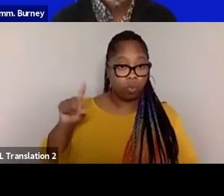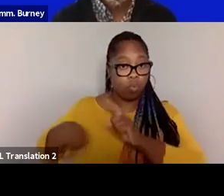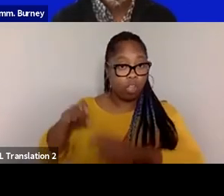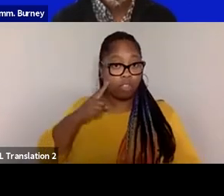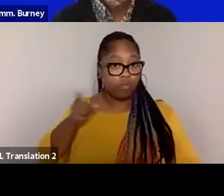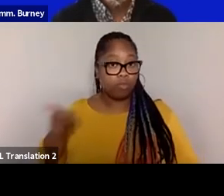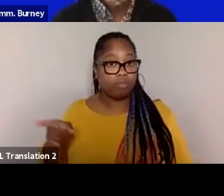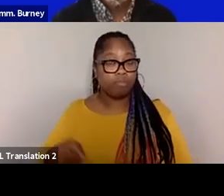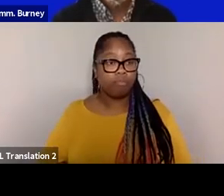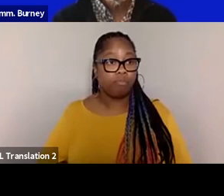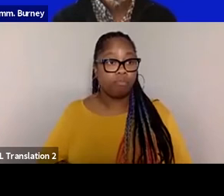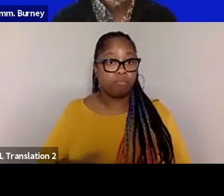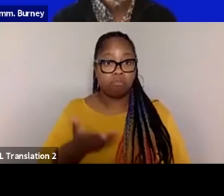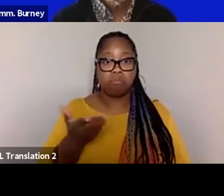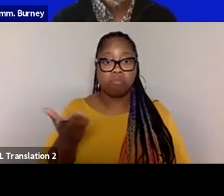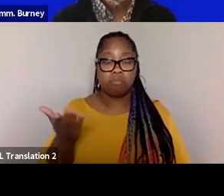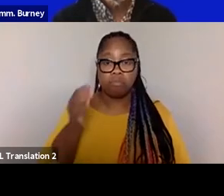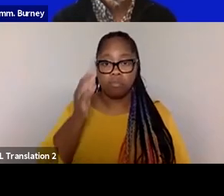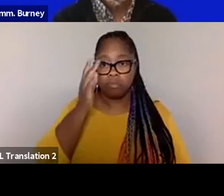Questions for Ms. Hutchins. Any questions?